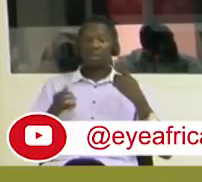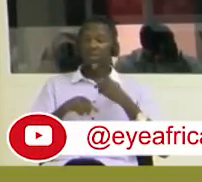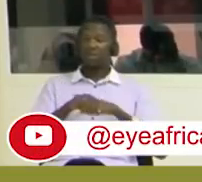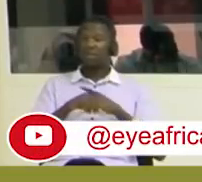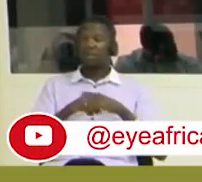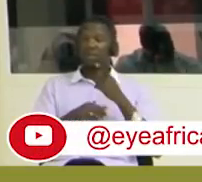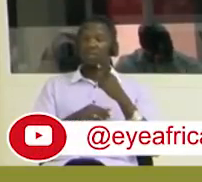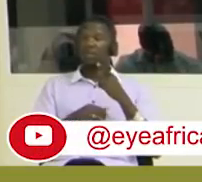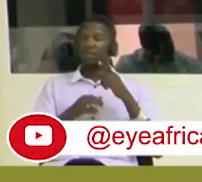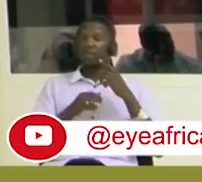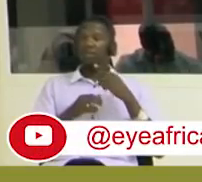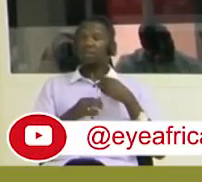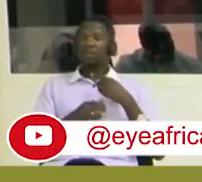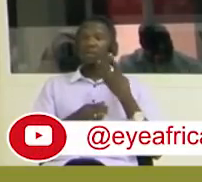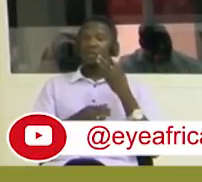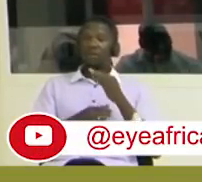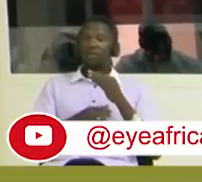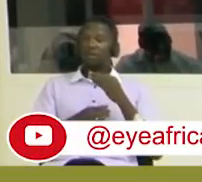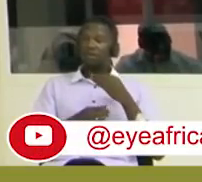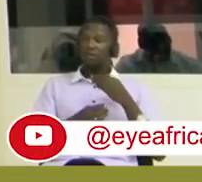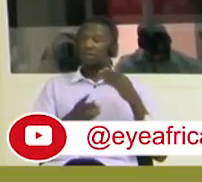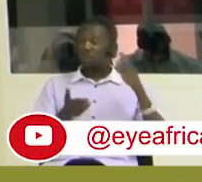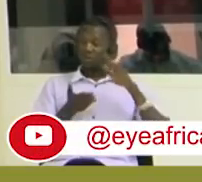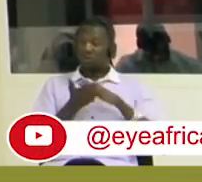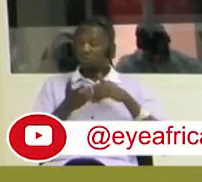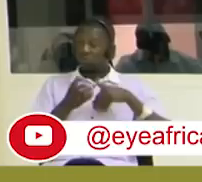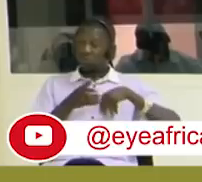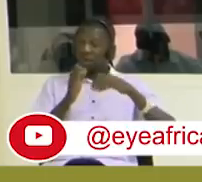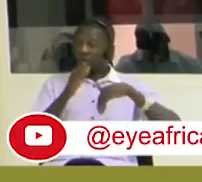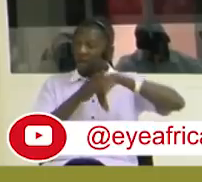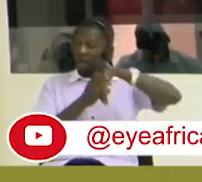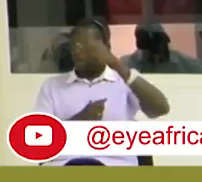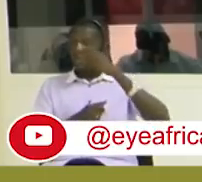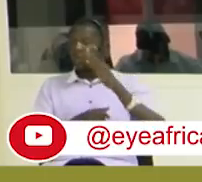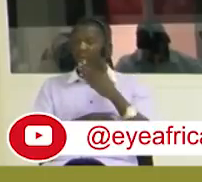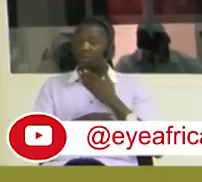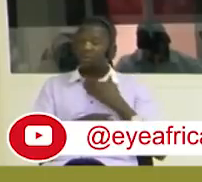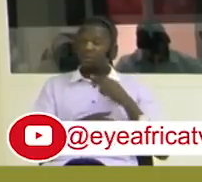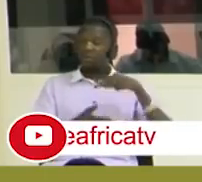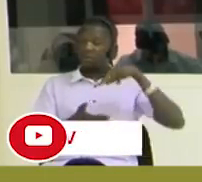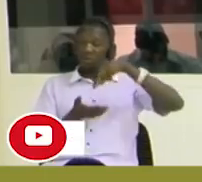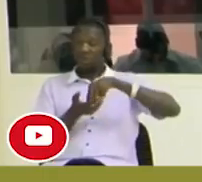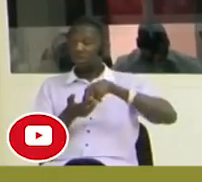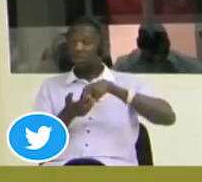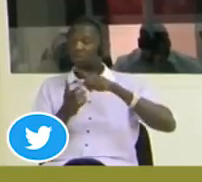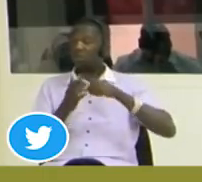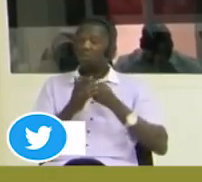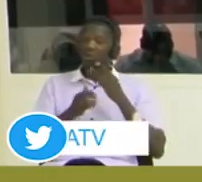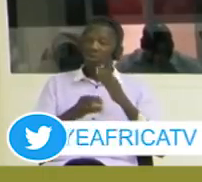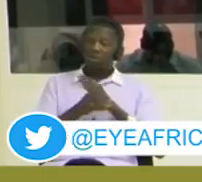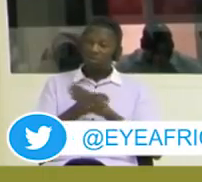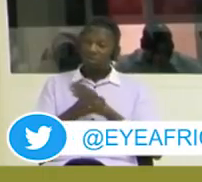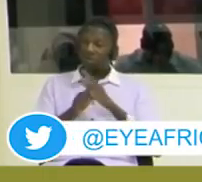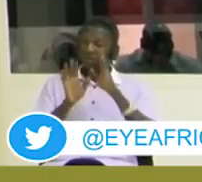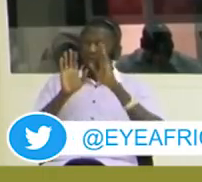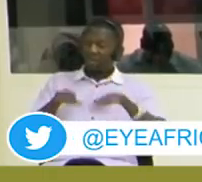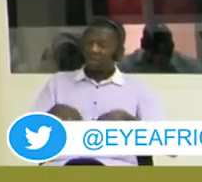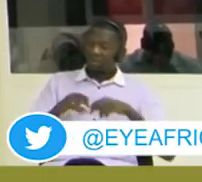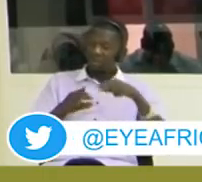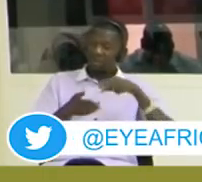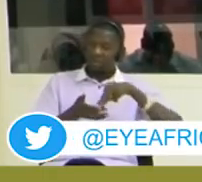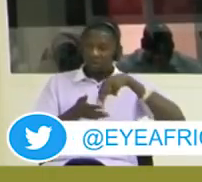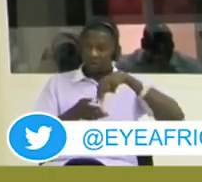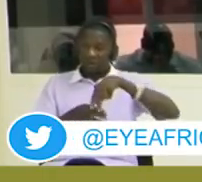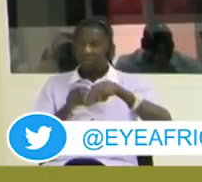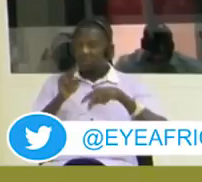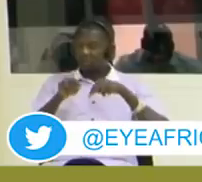has been on his way out, whether he's been on the steps or before he alights the steps, he